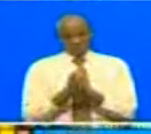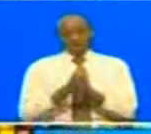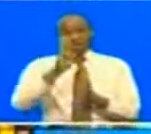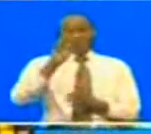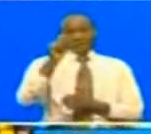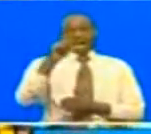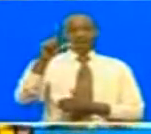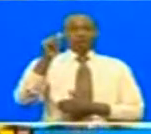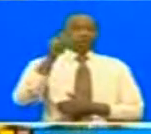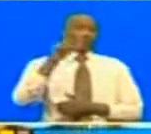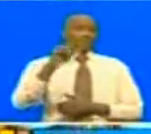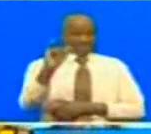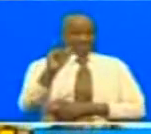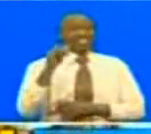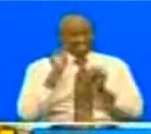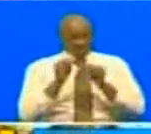Balozi.